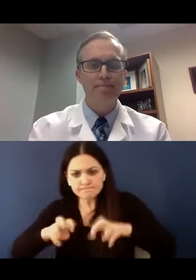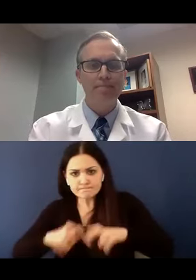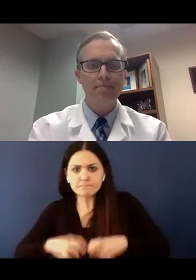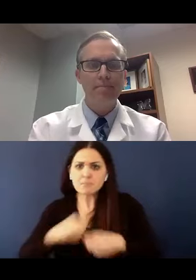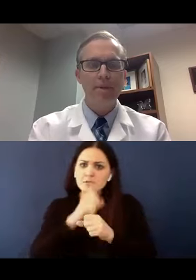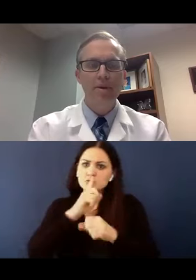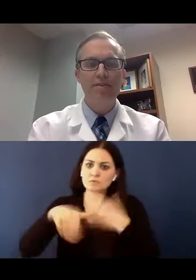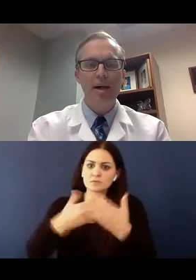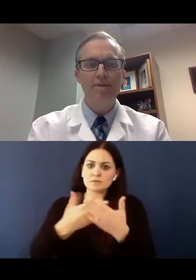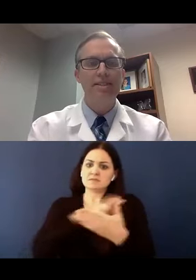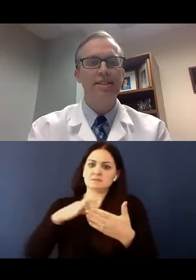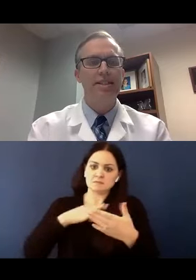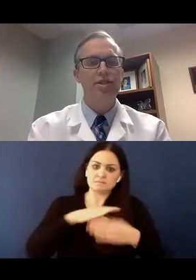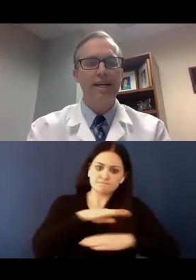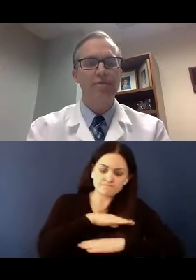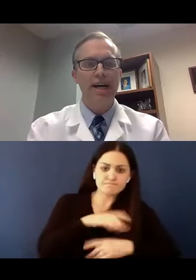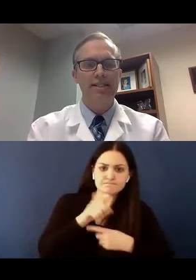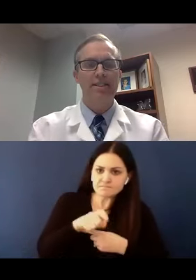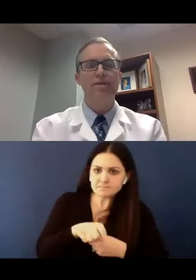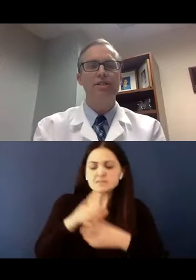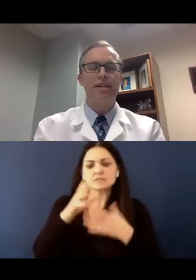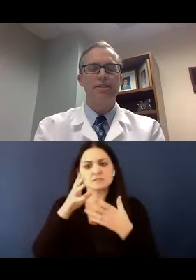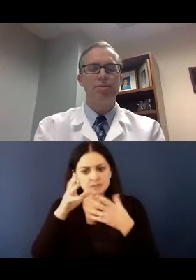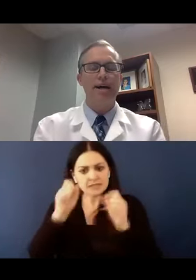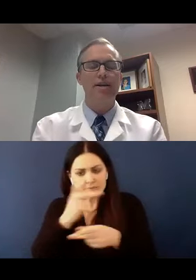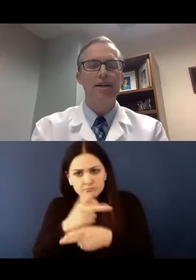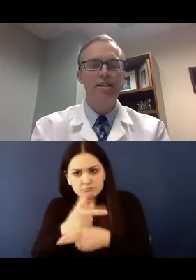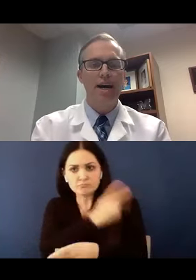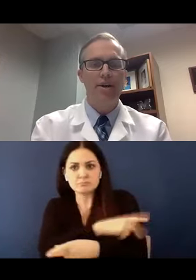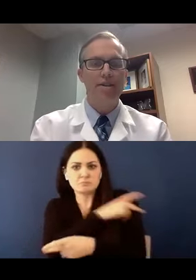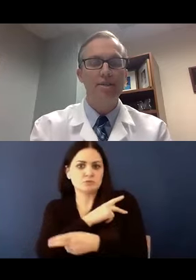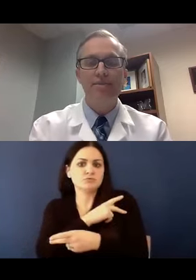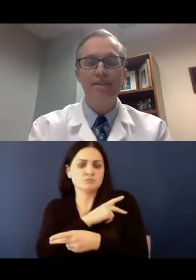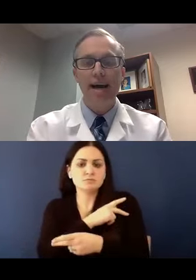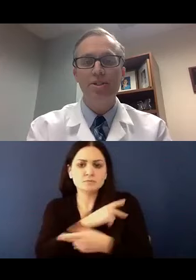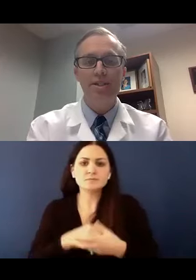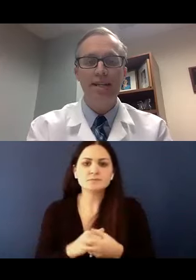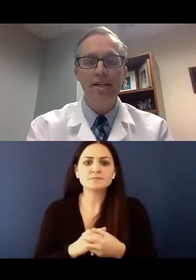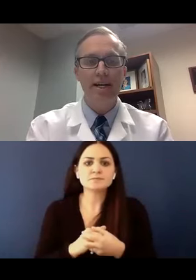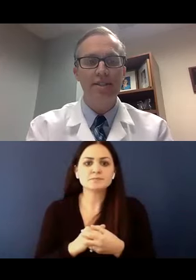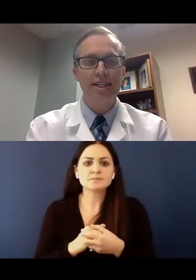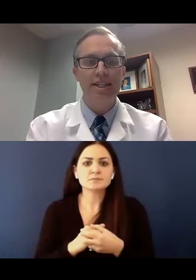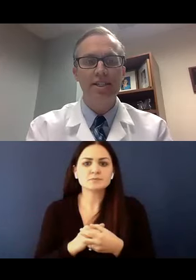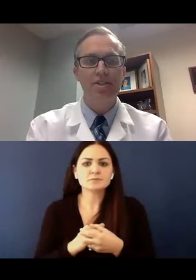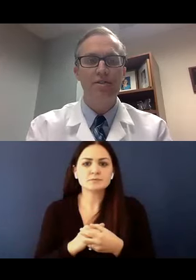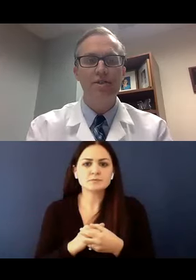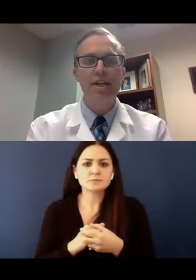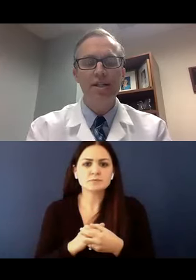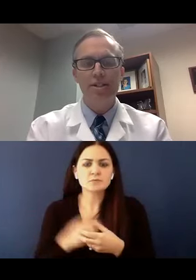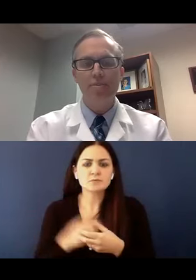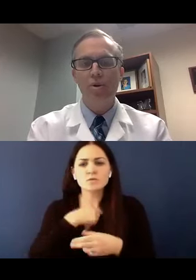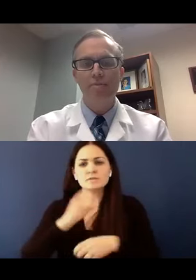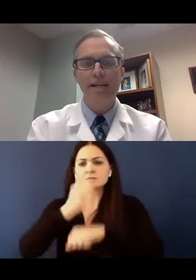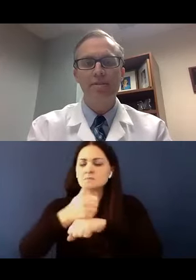leadership. We've developed a consistent transfer process that we've discussed in prior town halls, and we've established a teleconsultation service